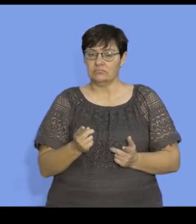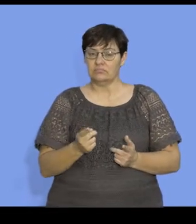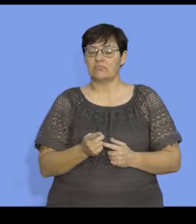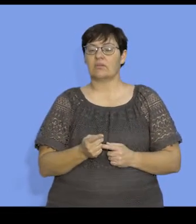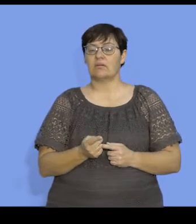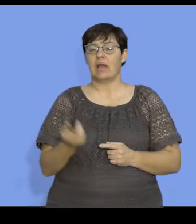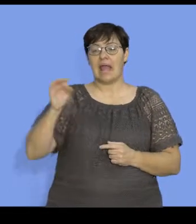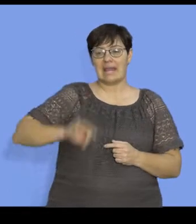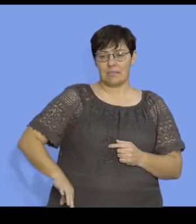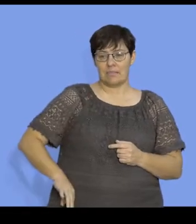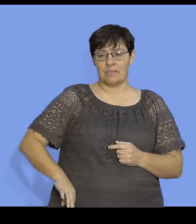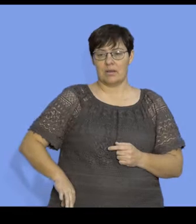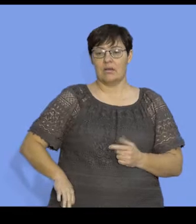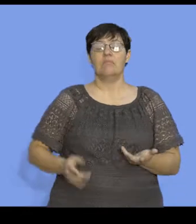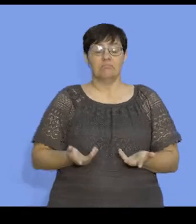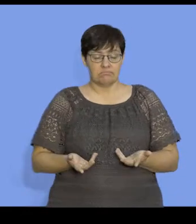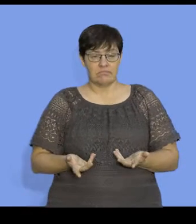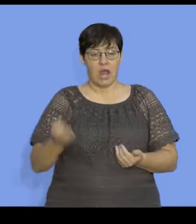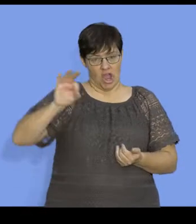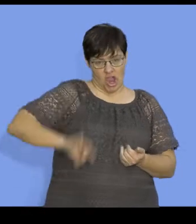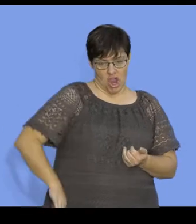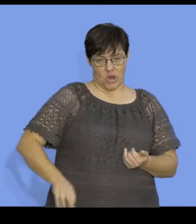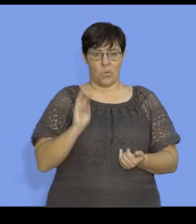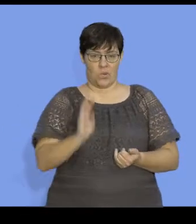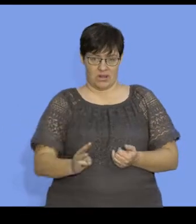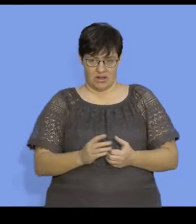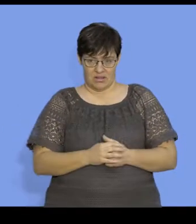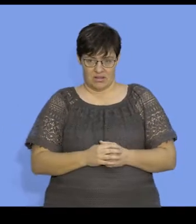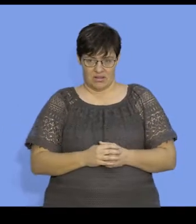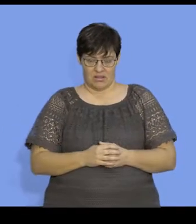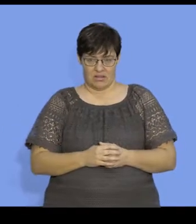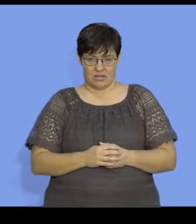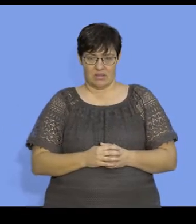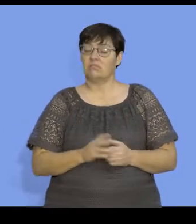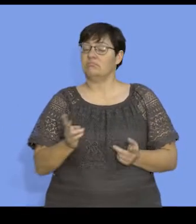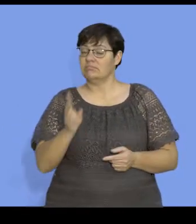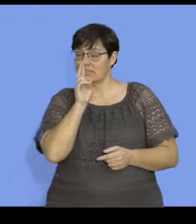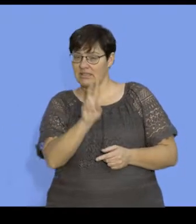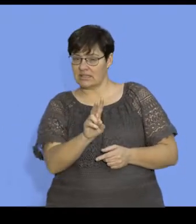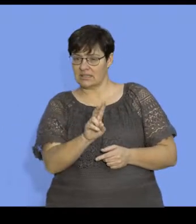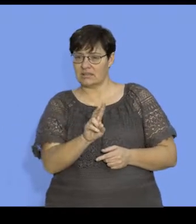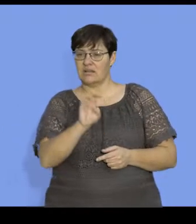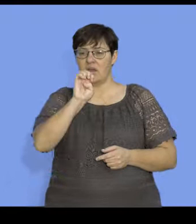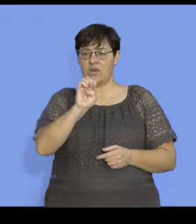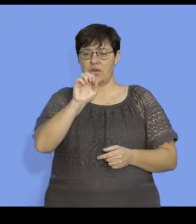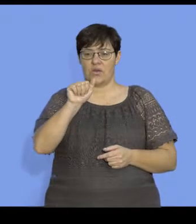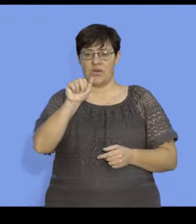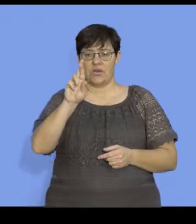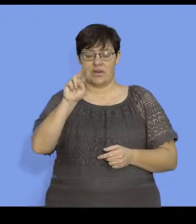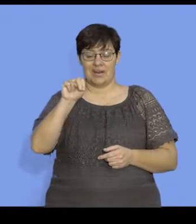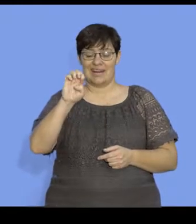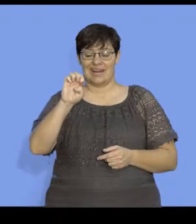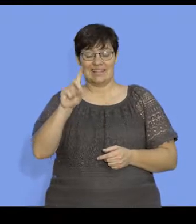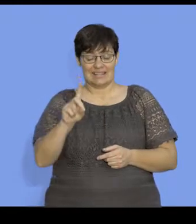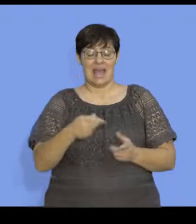about incomes, we're talking about incomes that we are earning, right? And therefore, you'll see the word earned. When